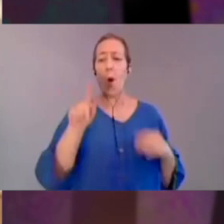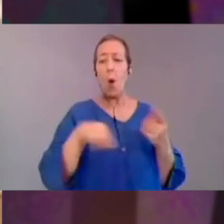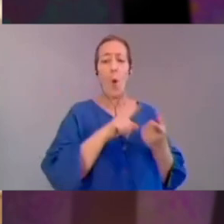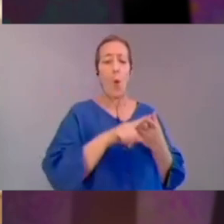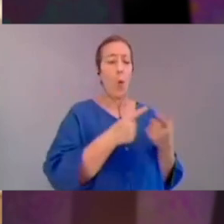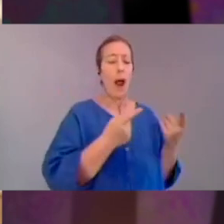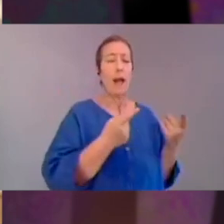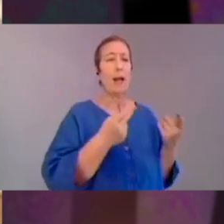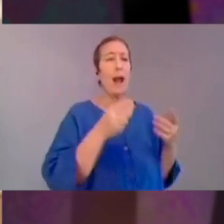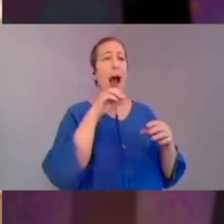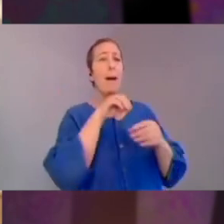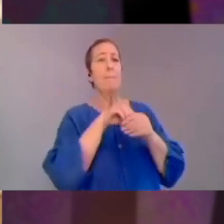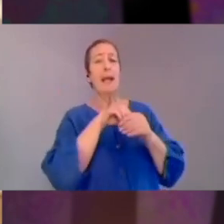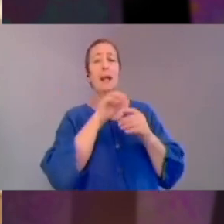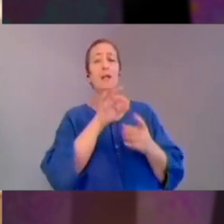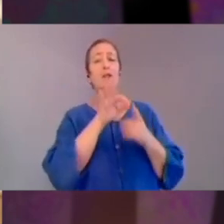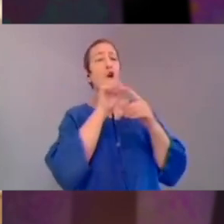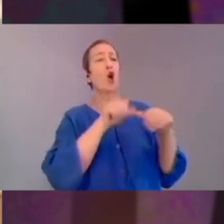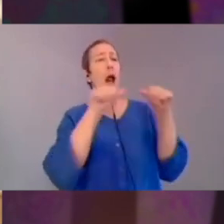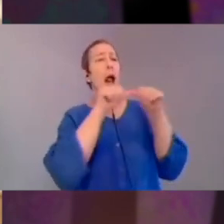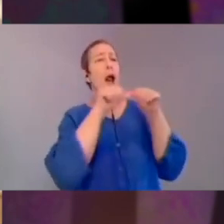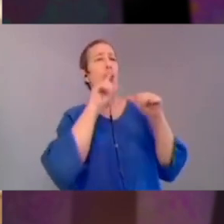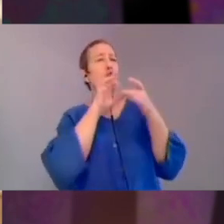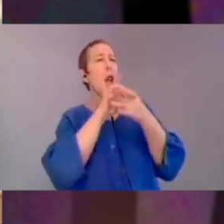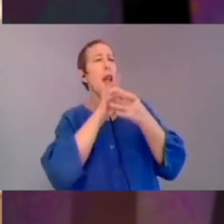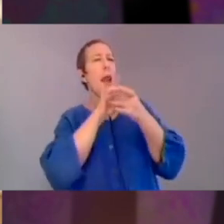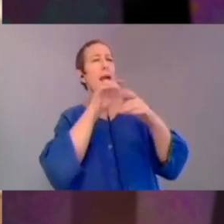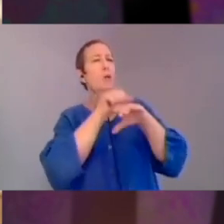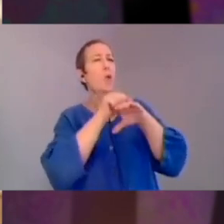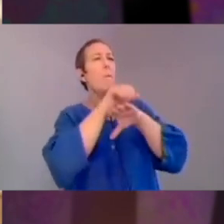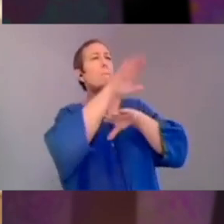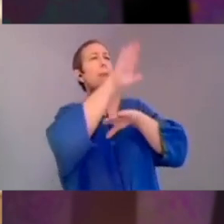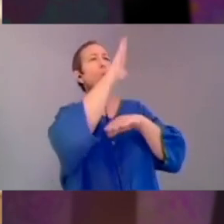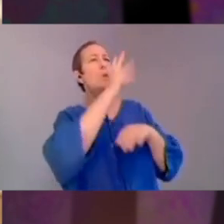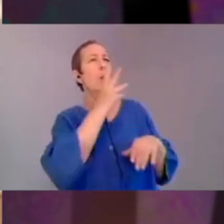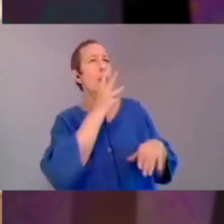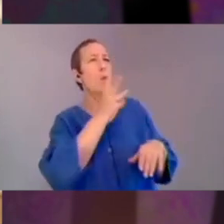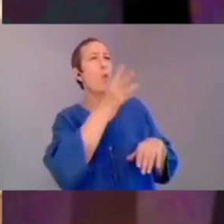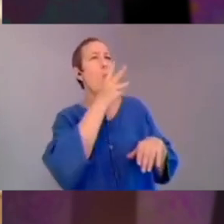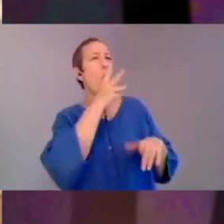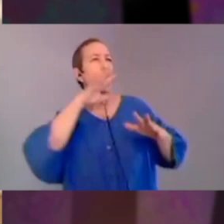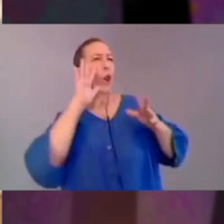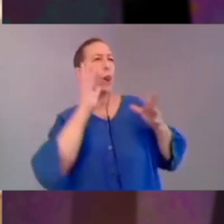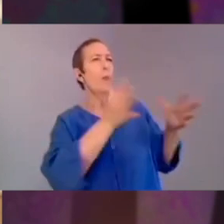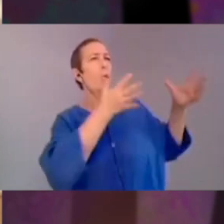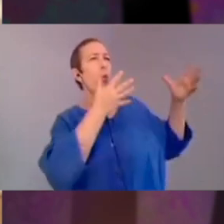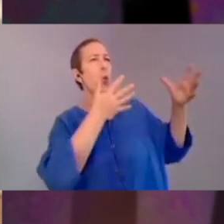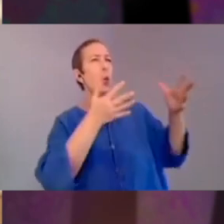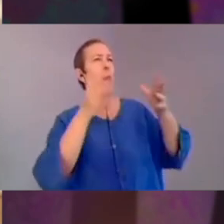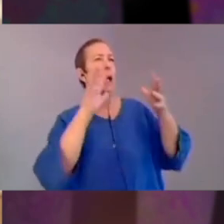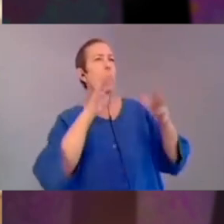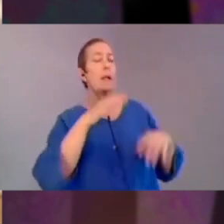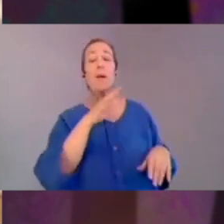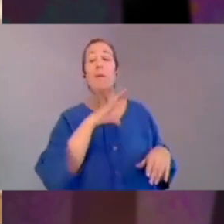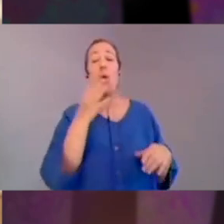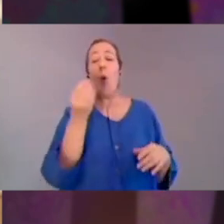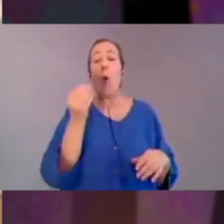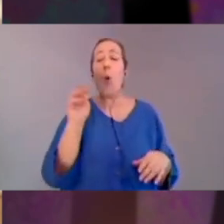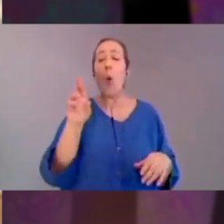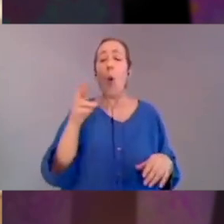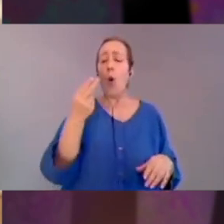way that I relate to the waters, to the wind, you know, even to the hills in my neighborhood.